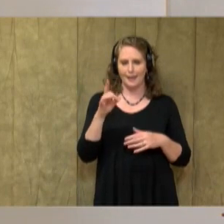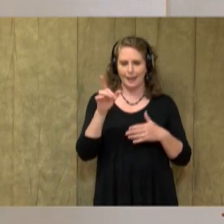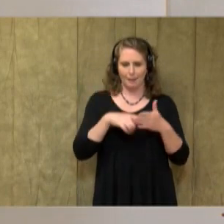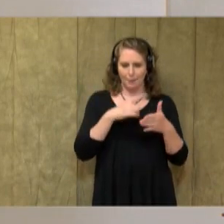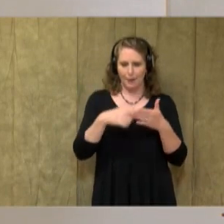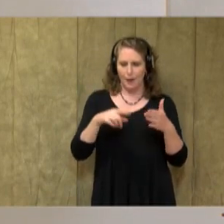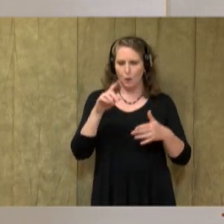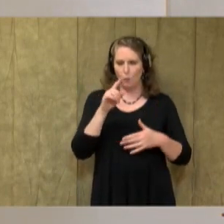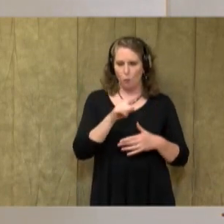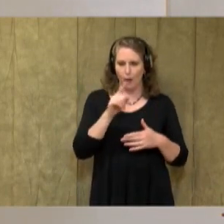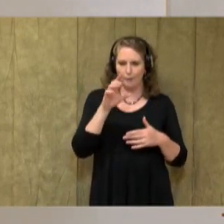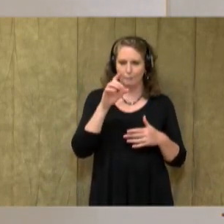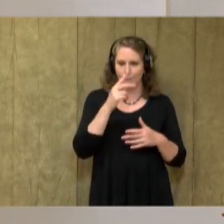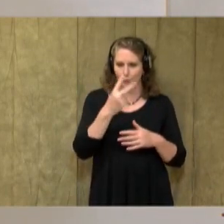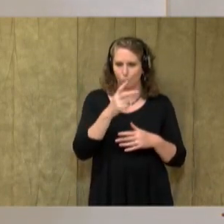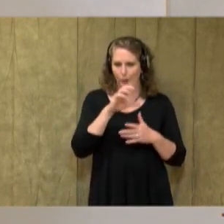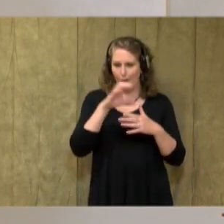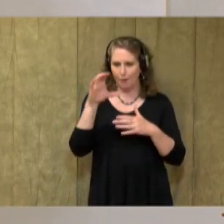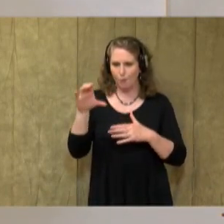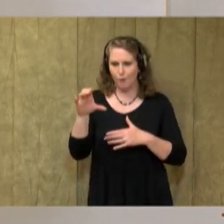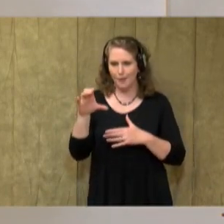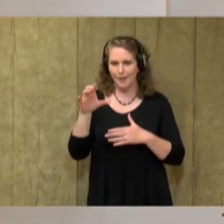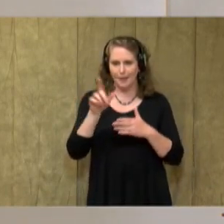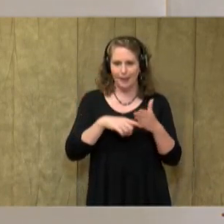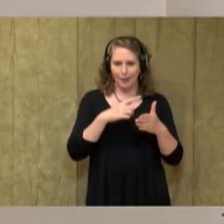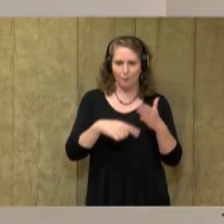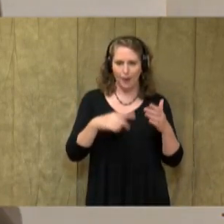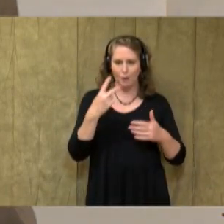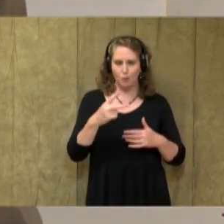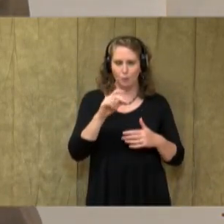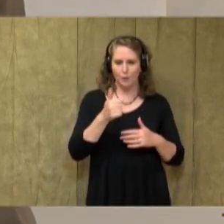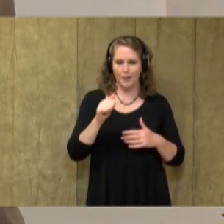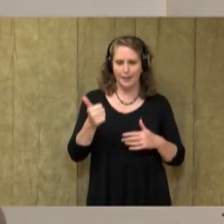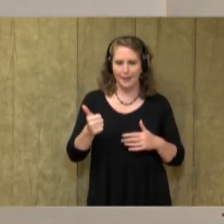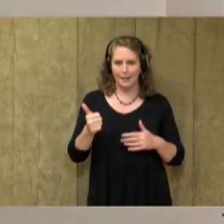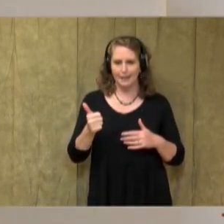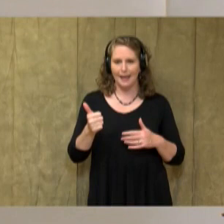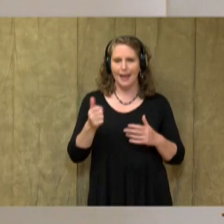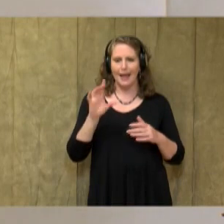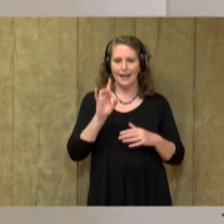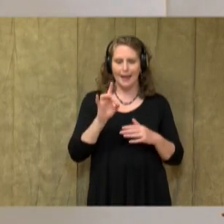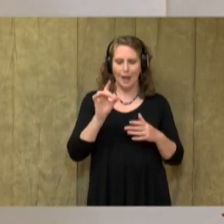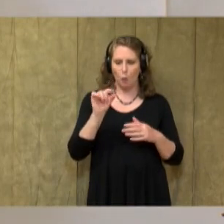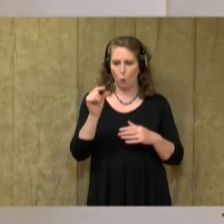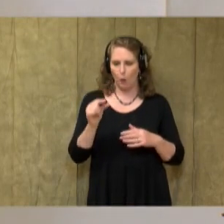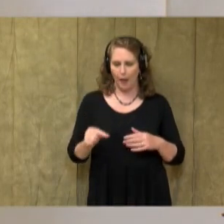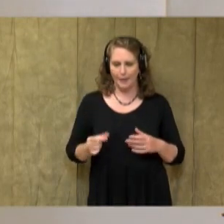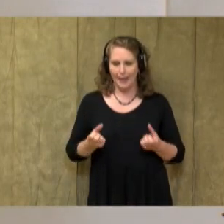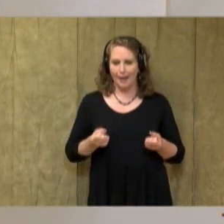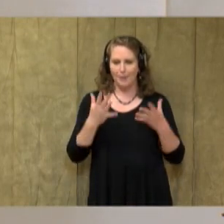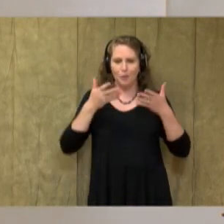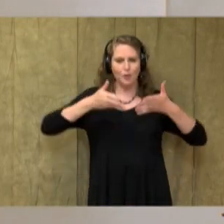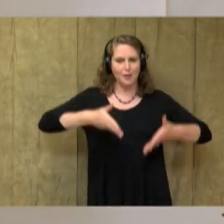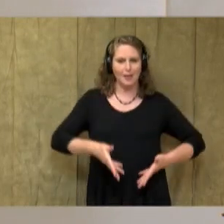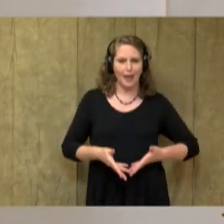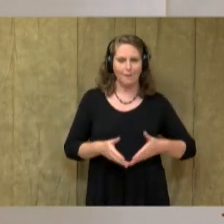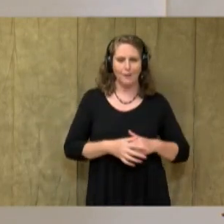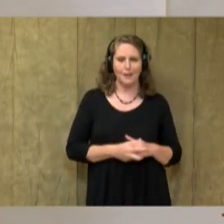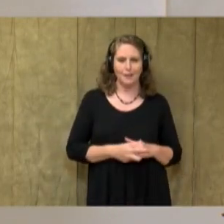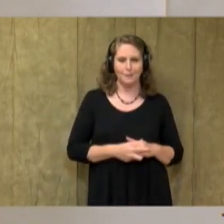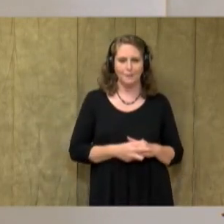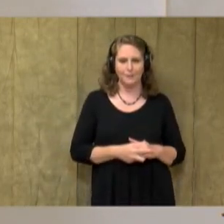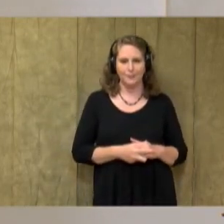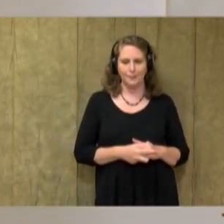110, and 8 ones. And what am I left with? 1, 2, 1, 2,